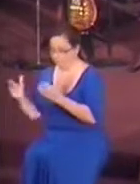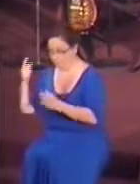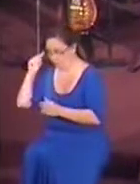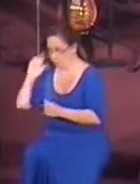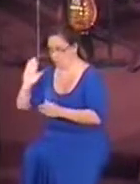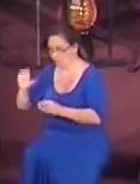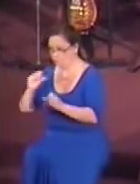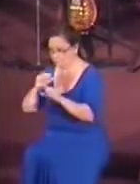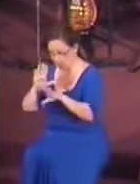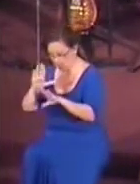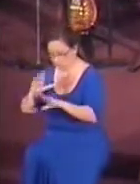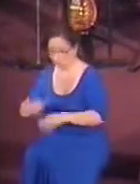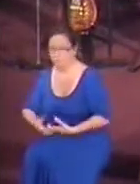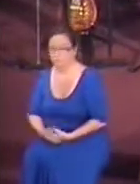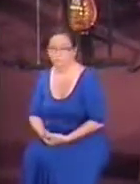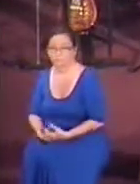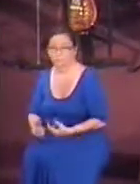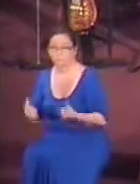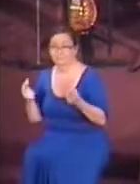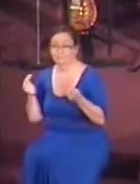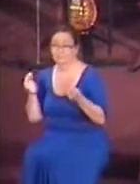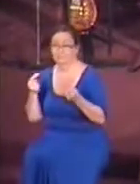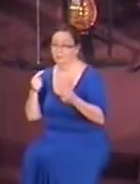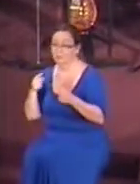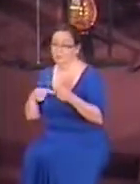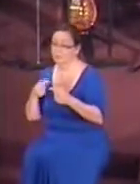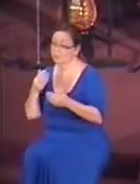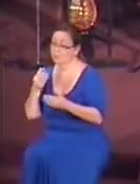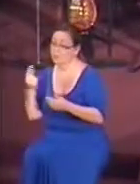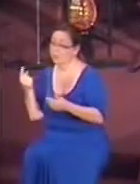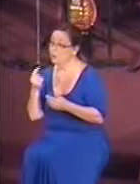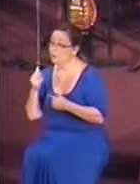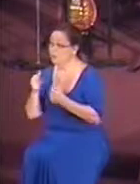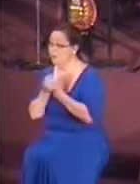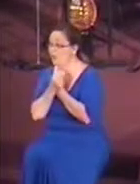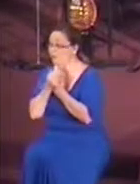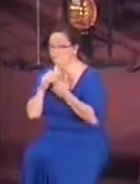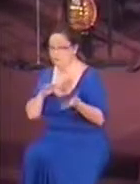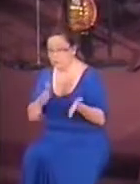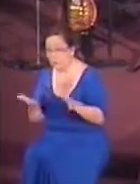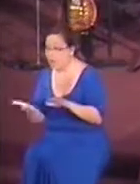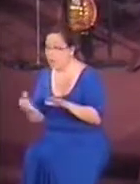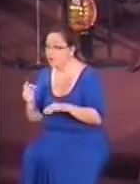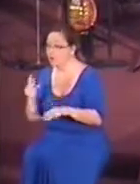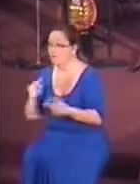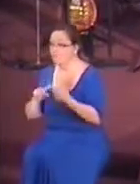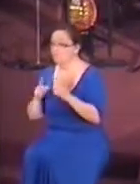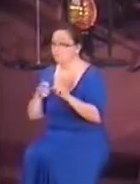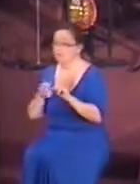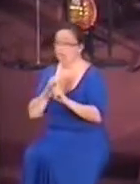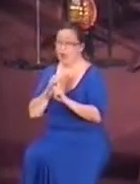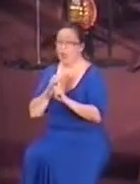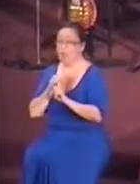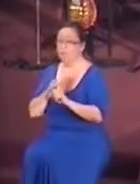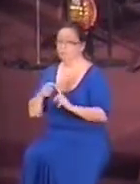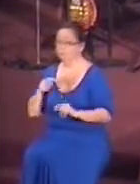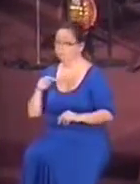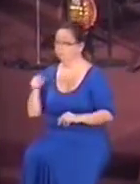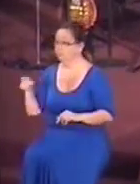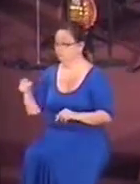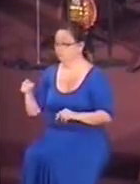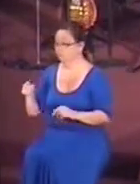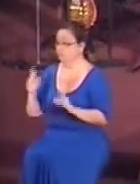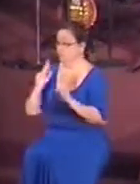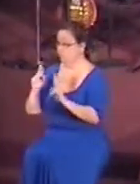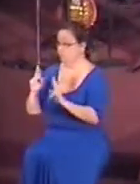mountain. What are you going to do when you lose somebody that you love? What are you going to do when your friend at work that you respect, who is much smarter than